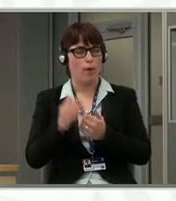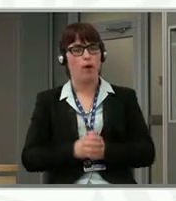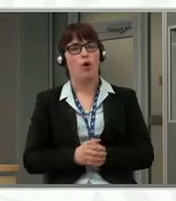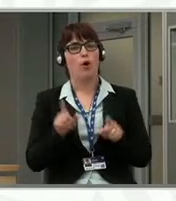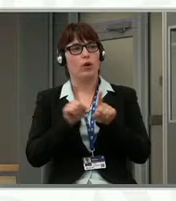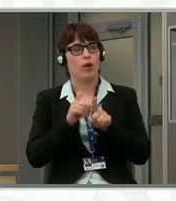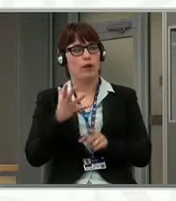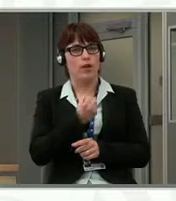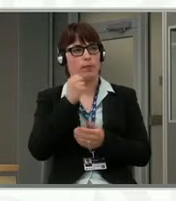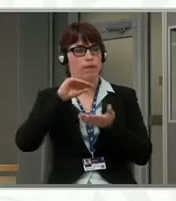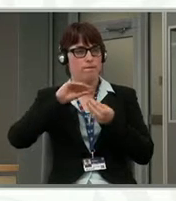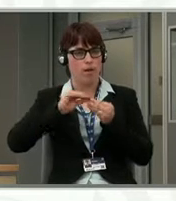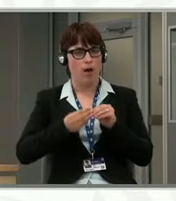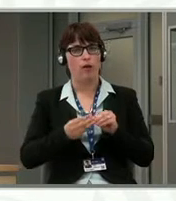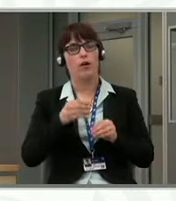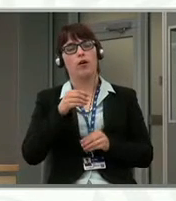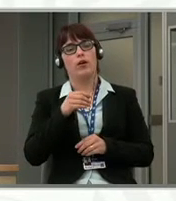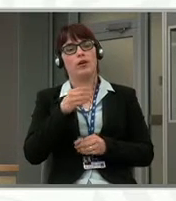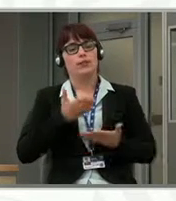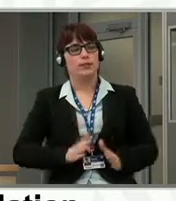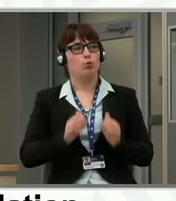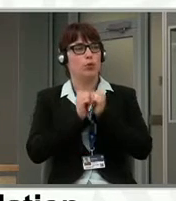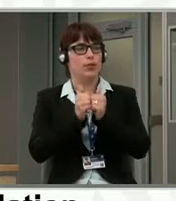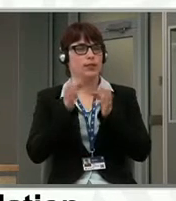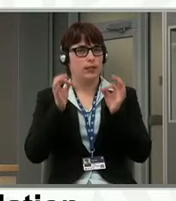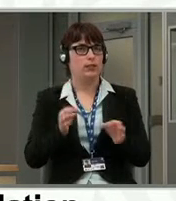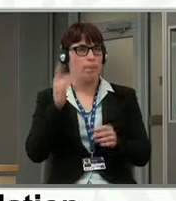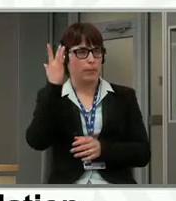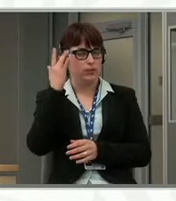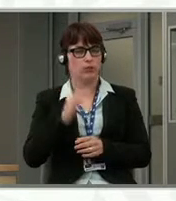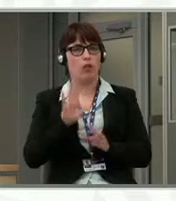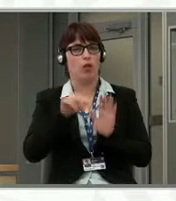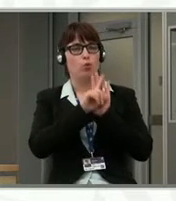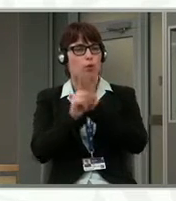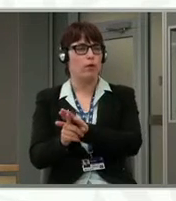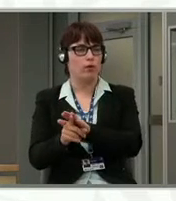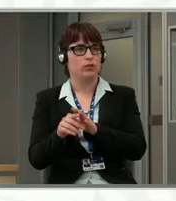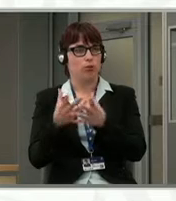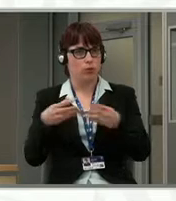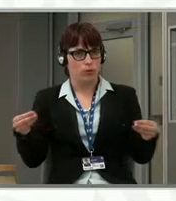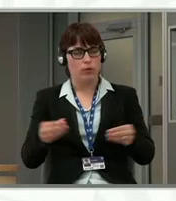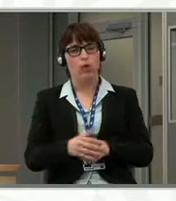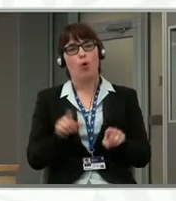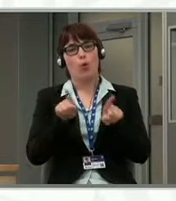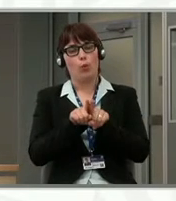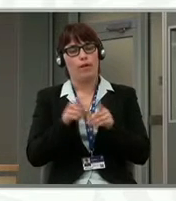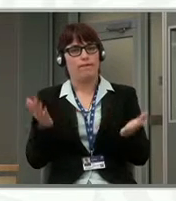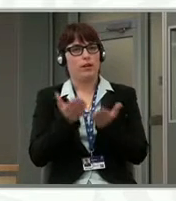to make legislation equal for everyone, and we need to take in consideration the principle of